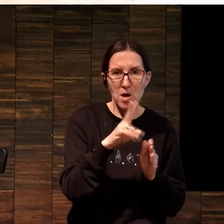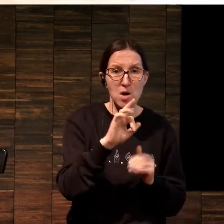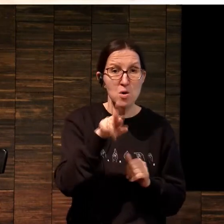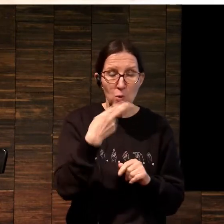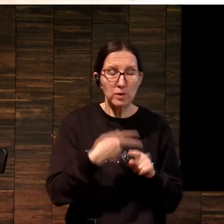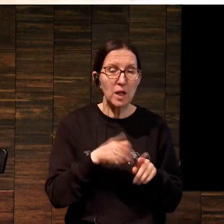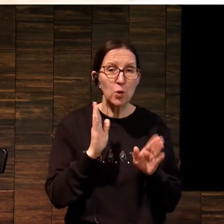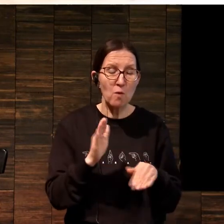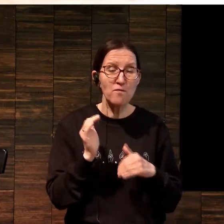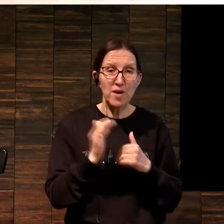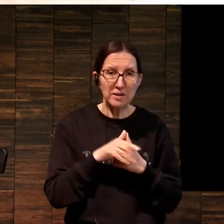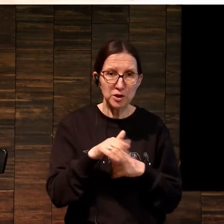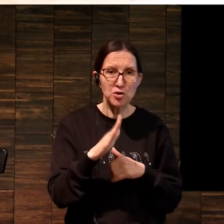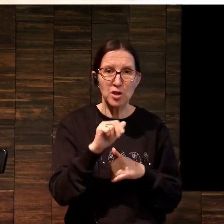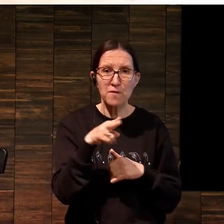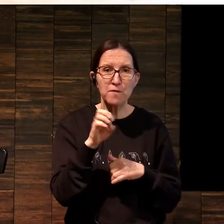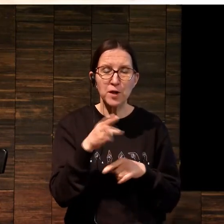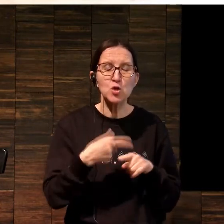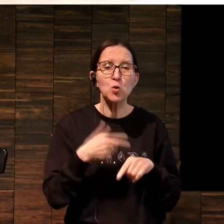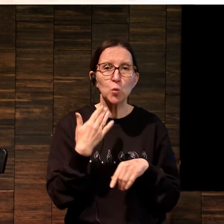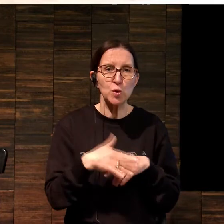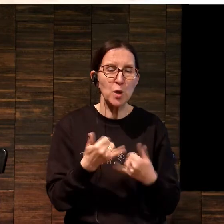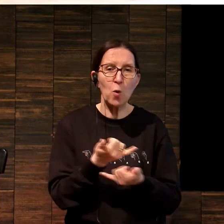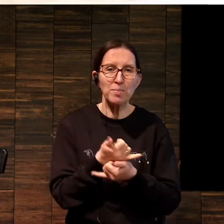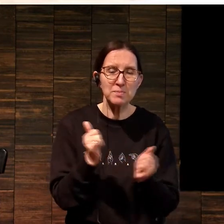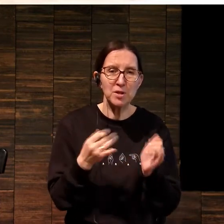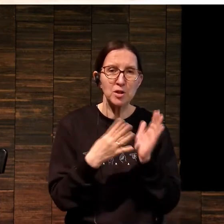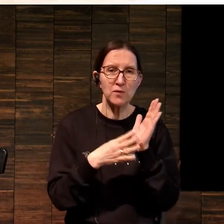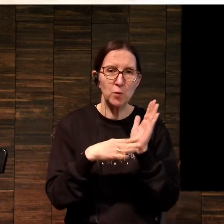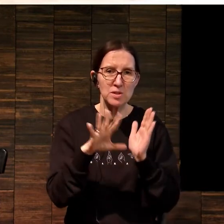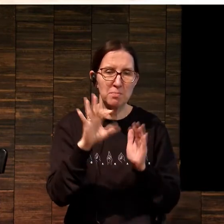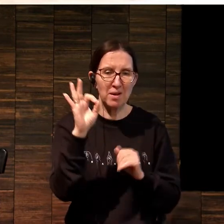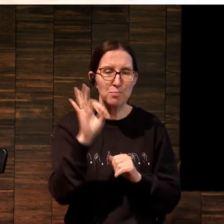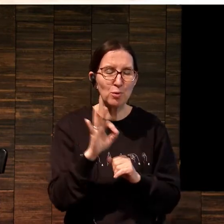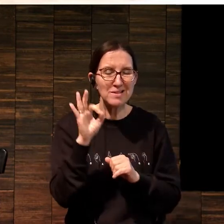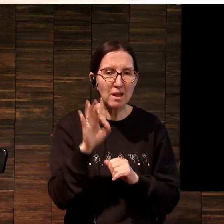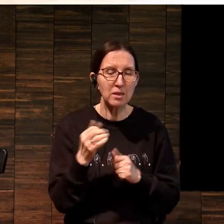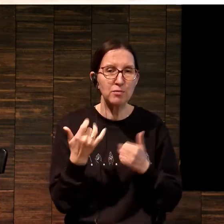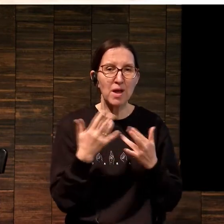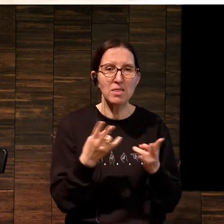knowledge. So this is really opening up the internet